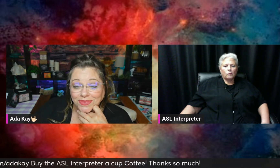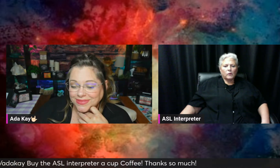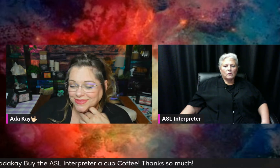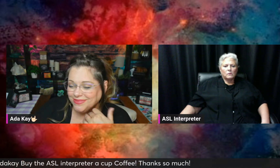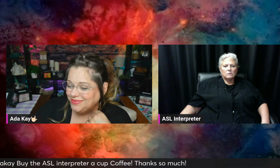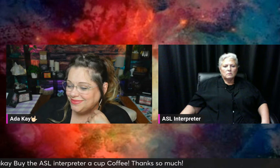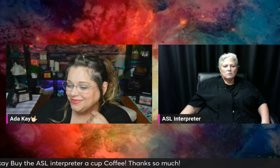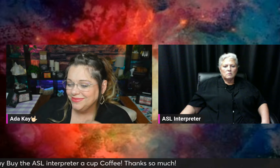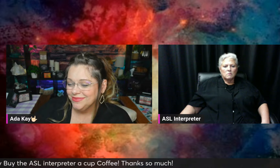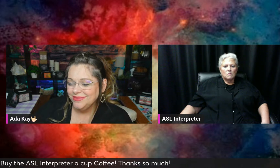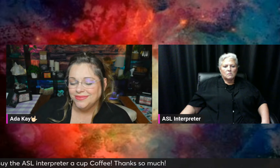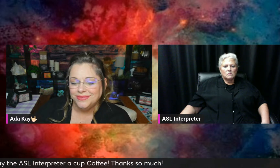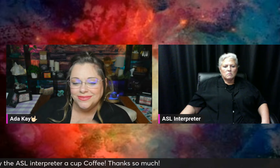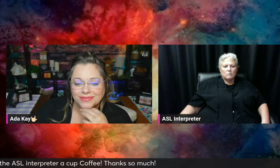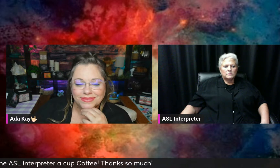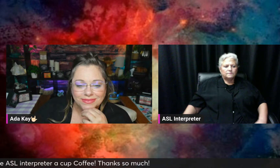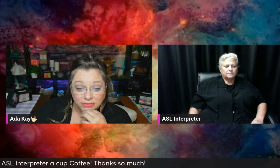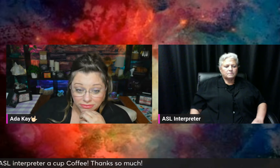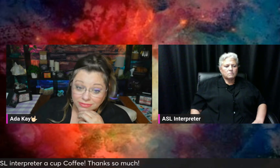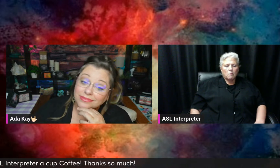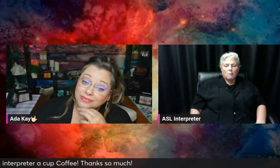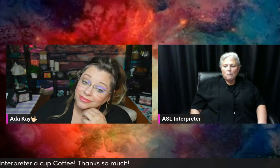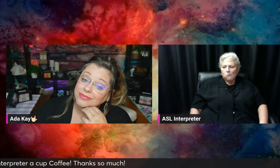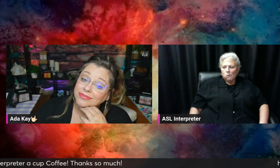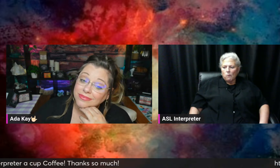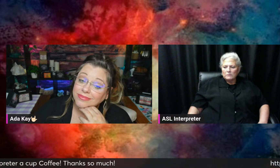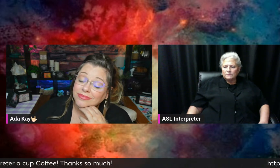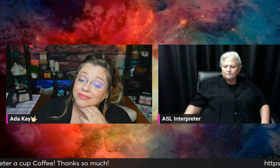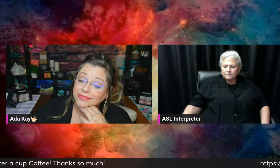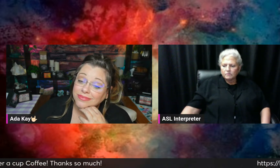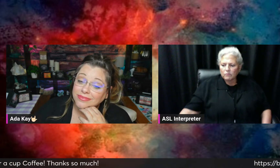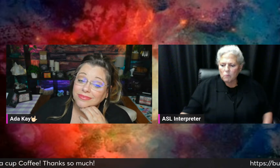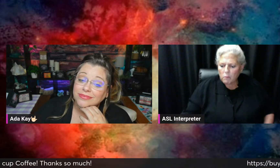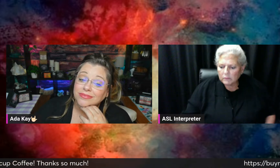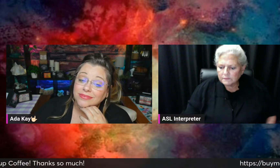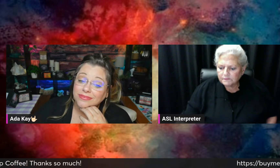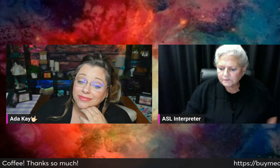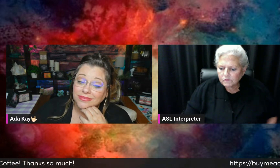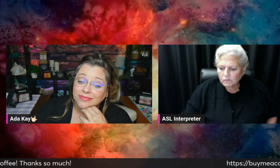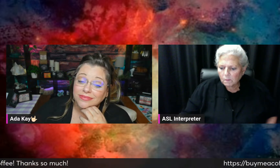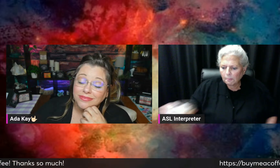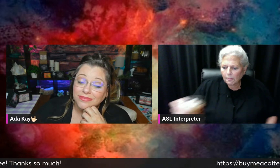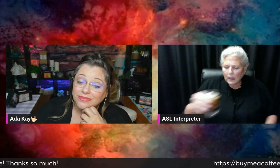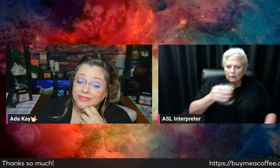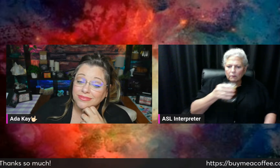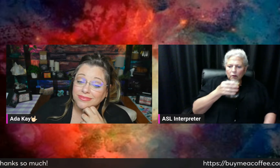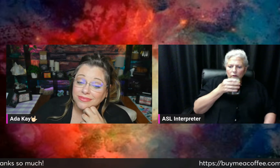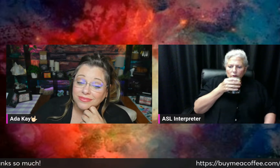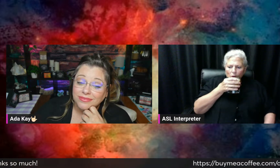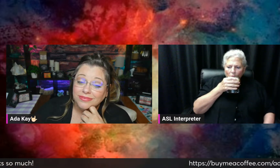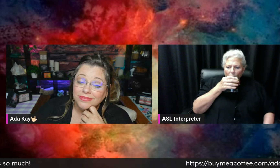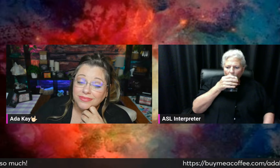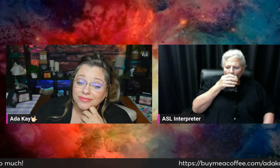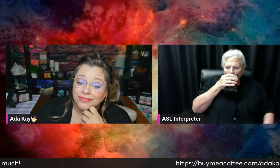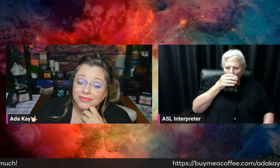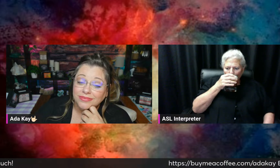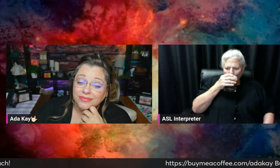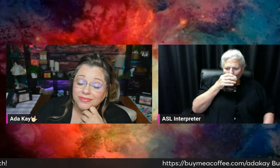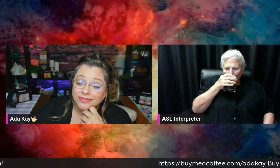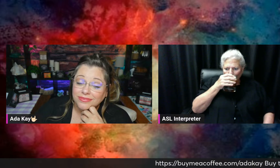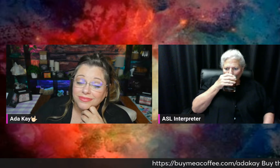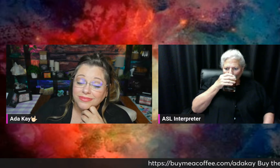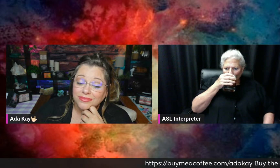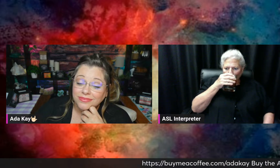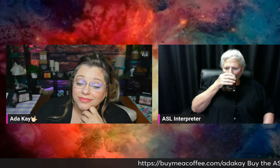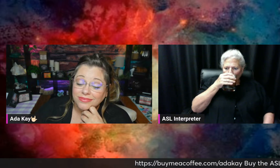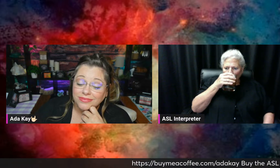I mean, it started early with me, the osteoporosis and stuff. Because I smoked. I was an RN. Every